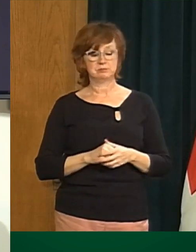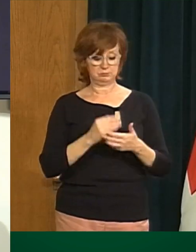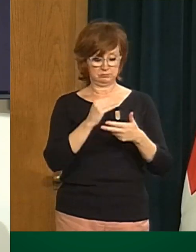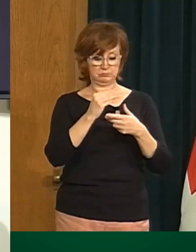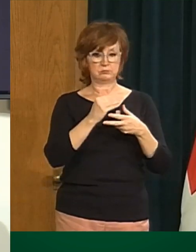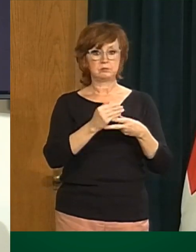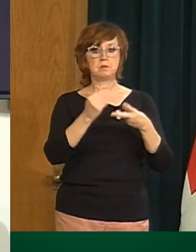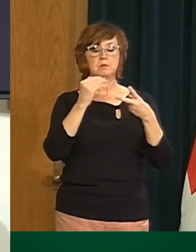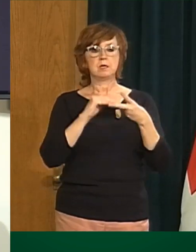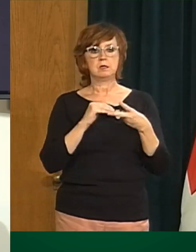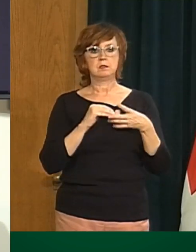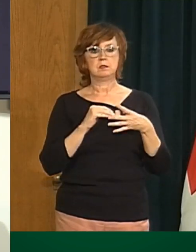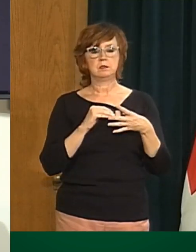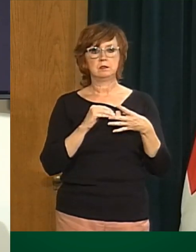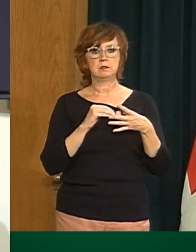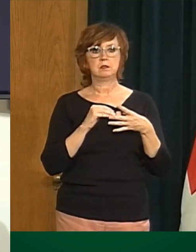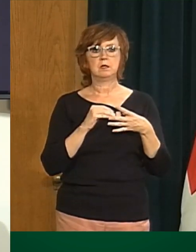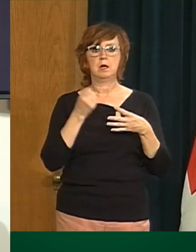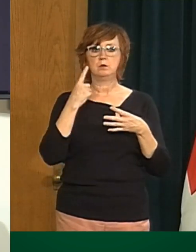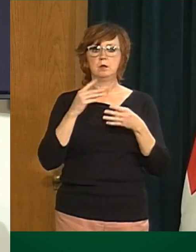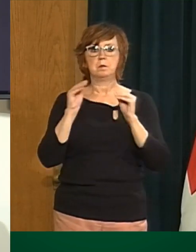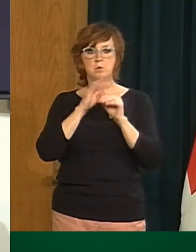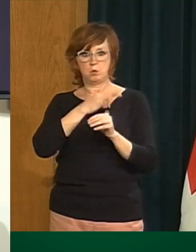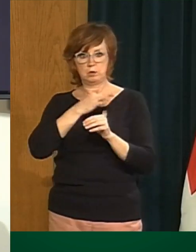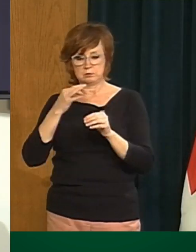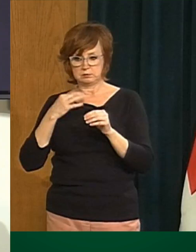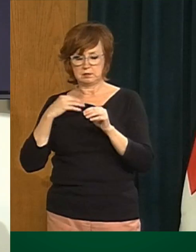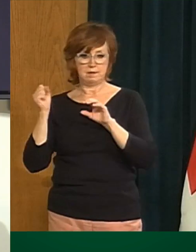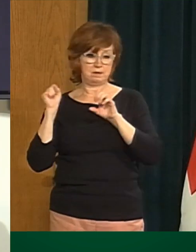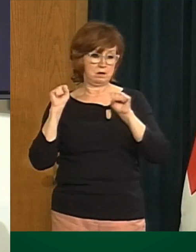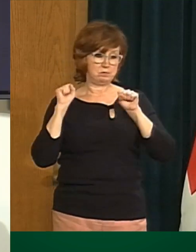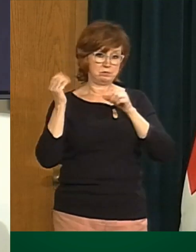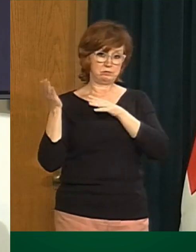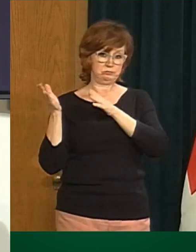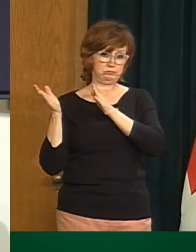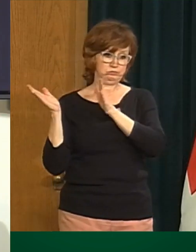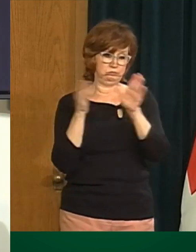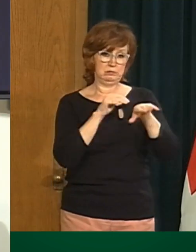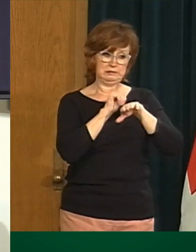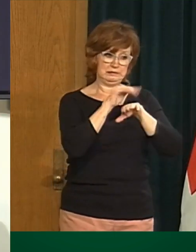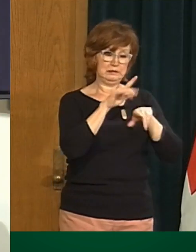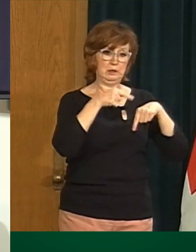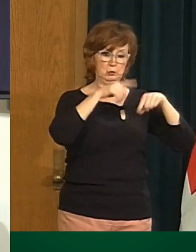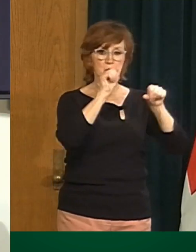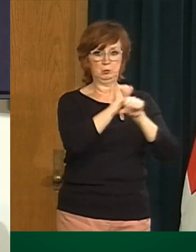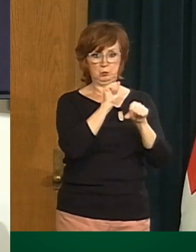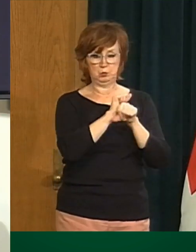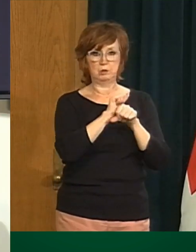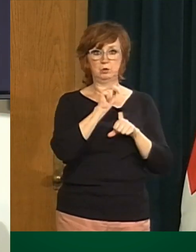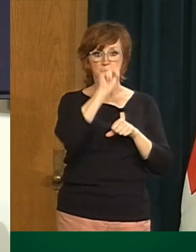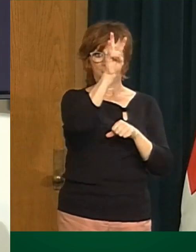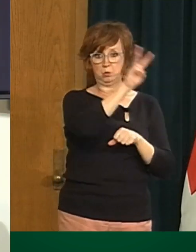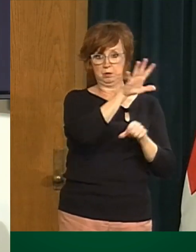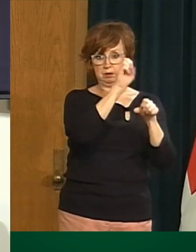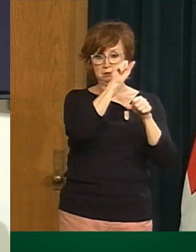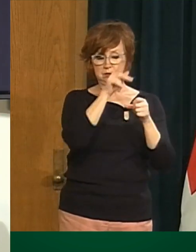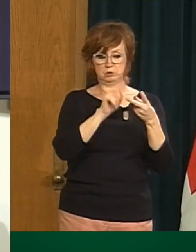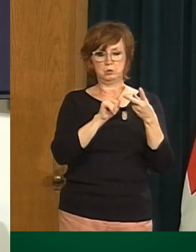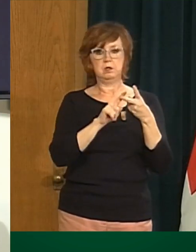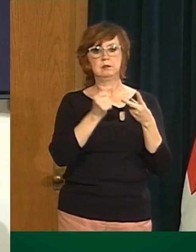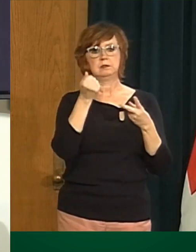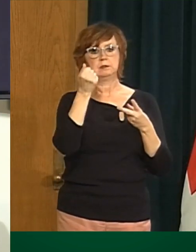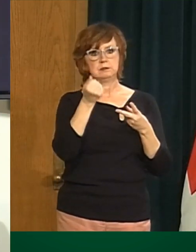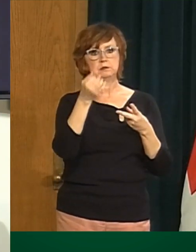We have deployed a number of resources on the ground in the Northwest, with more arriving every day. We also have 19 staff that are